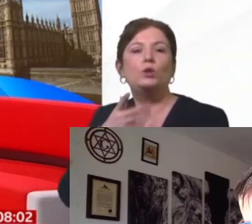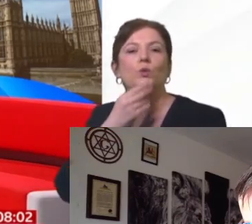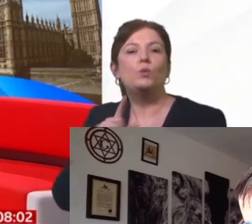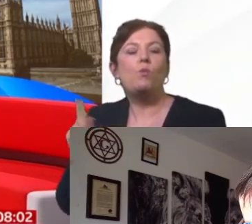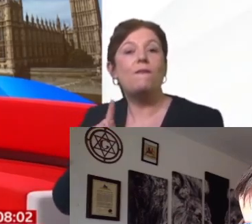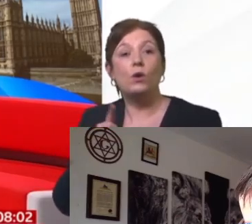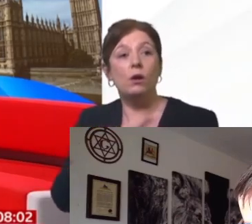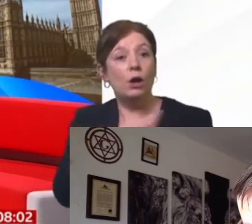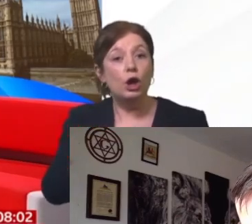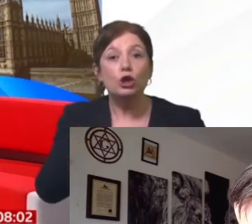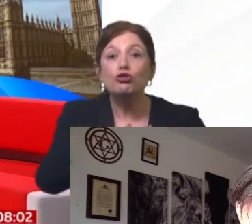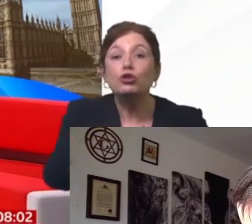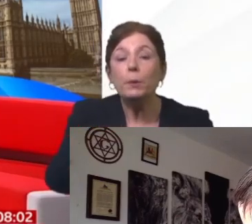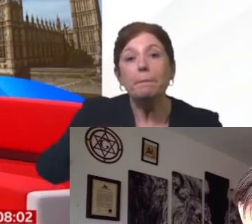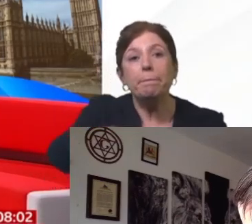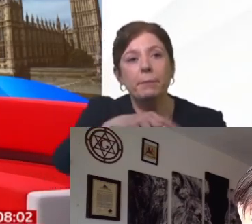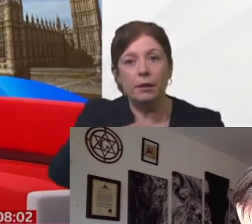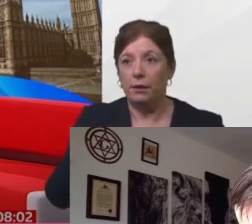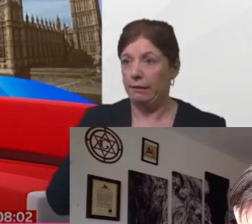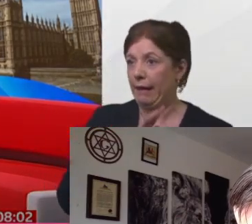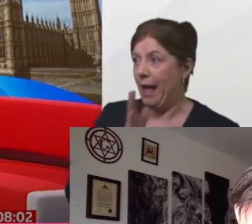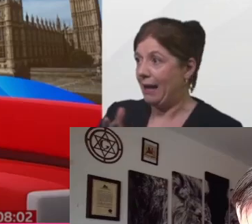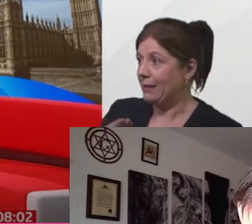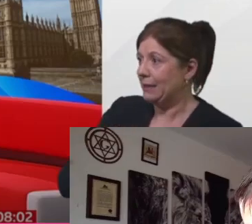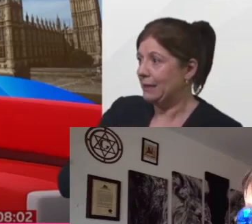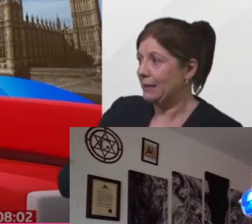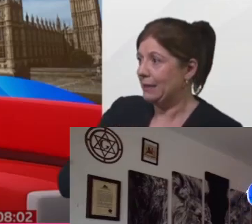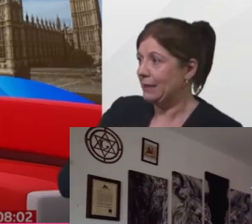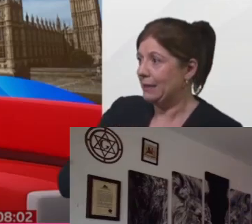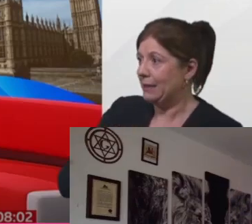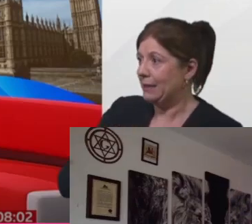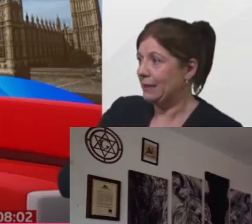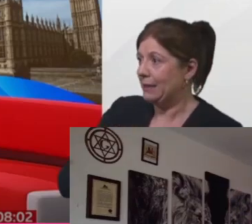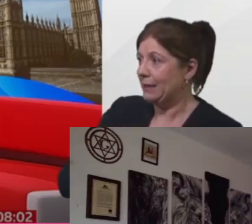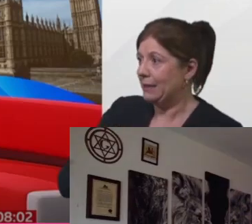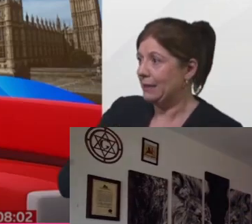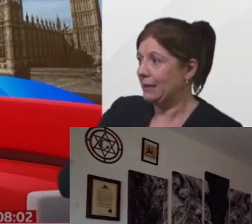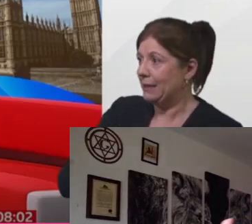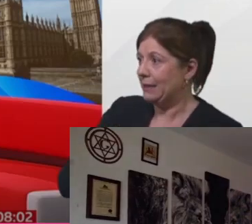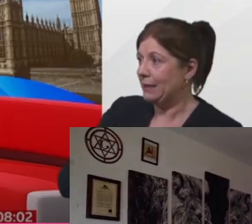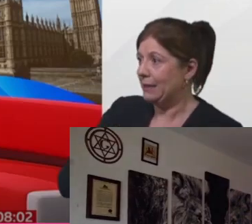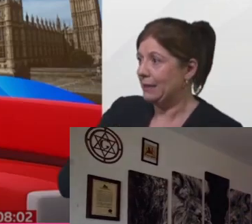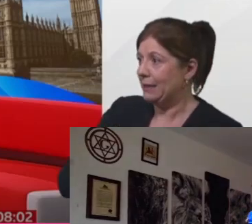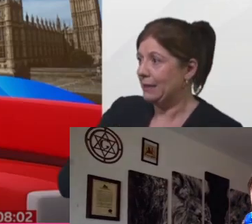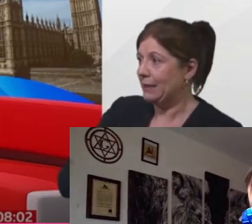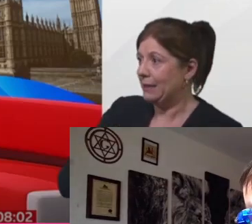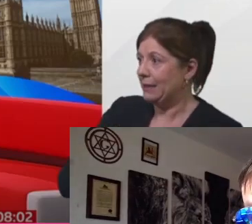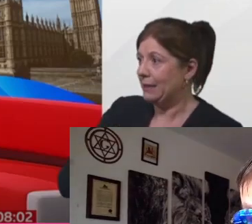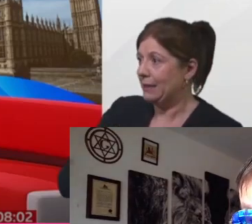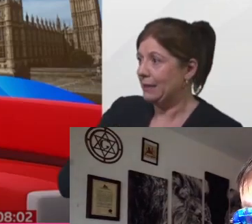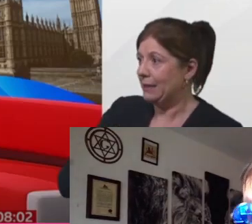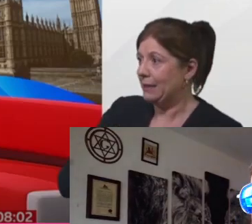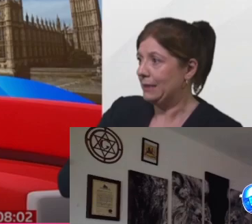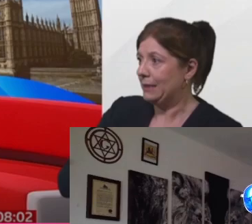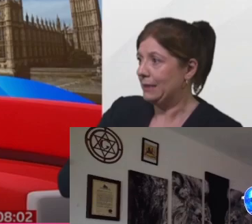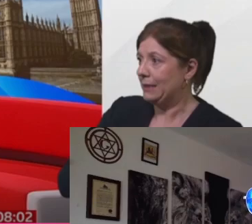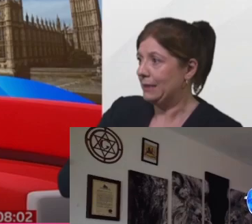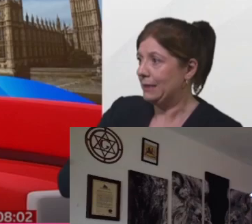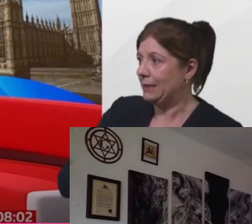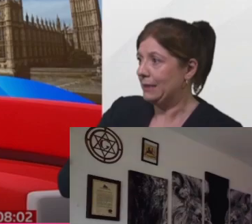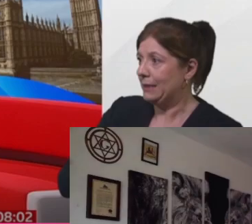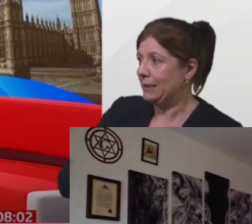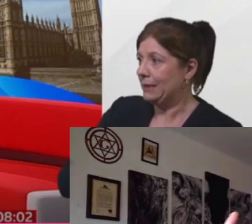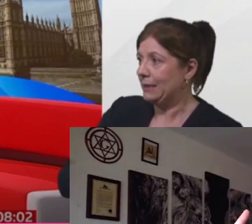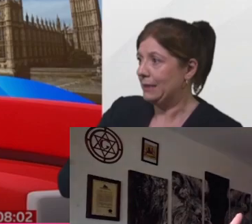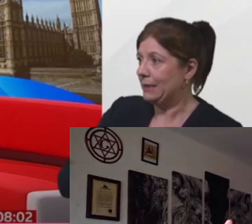receive public funding or support. Our political correspondent. Great! So it's got no basis in law.